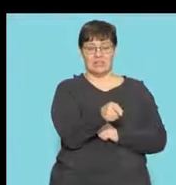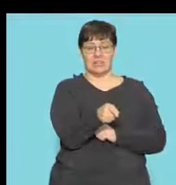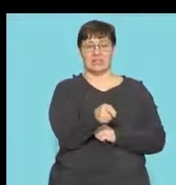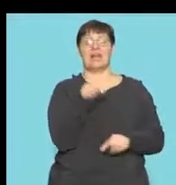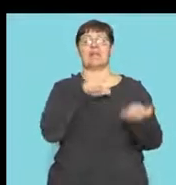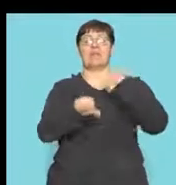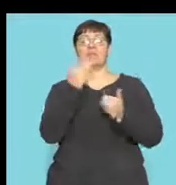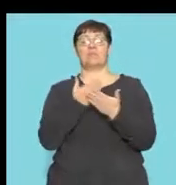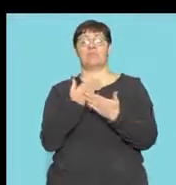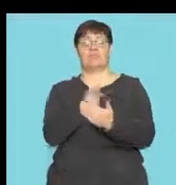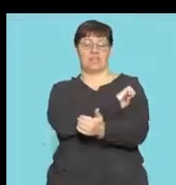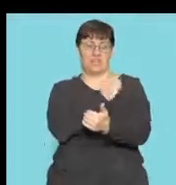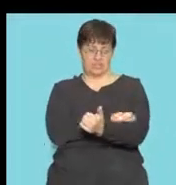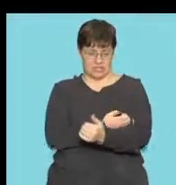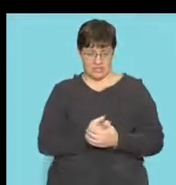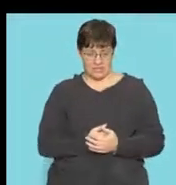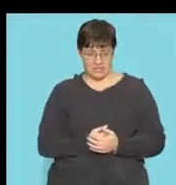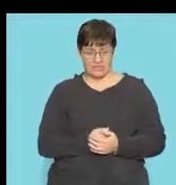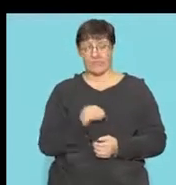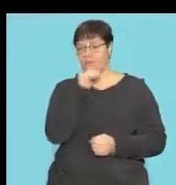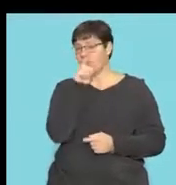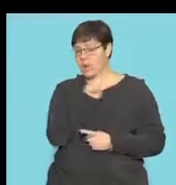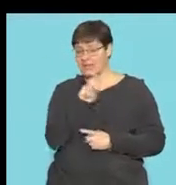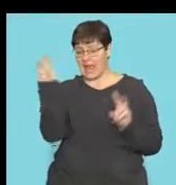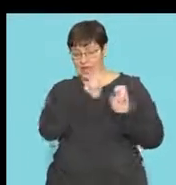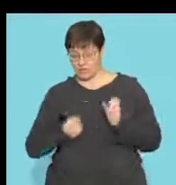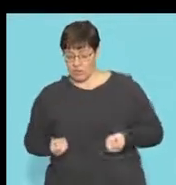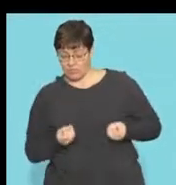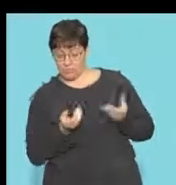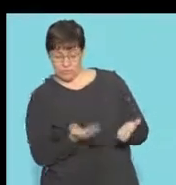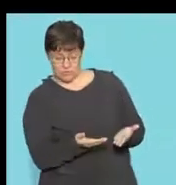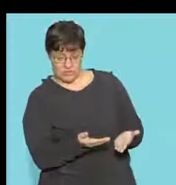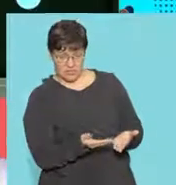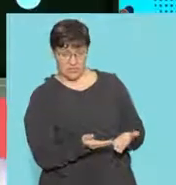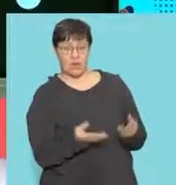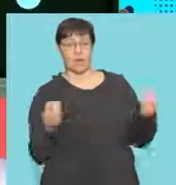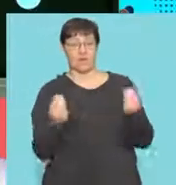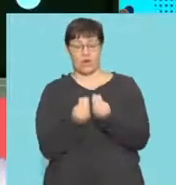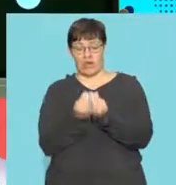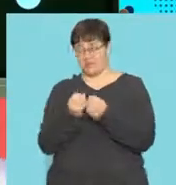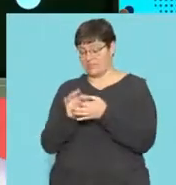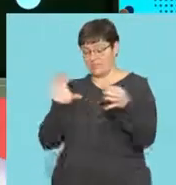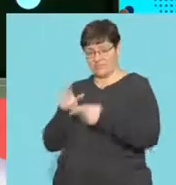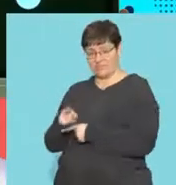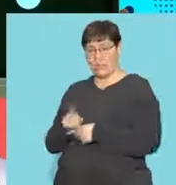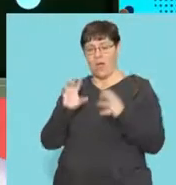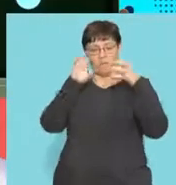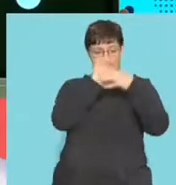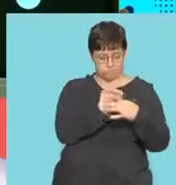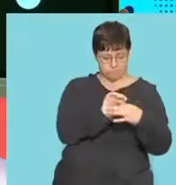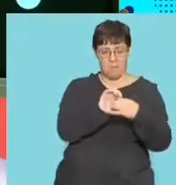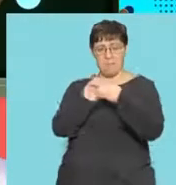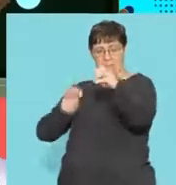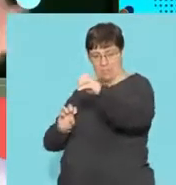system into chemical potential energy. What that means is electricity produces products, new